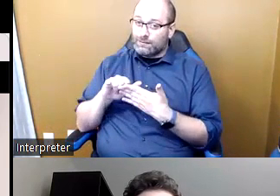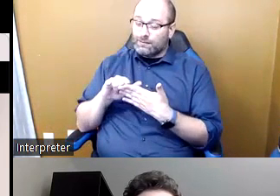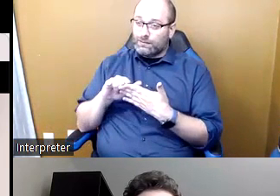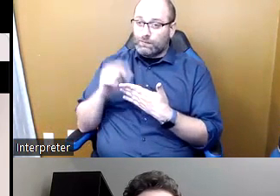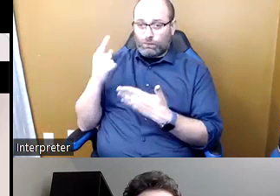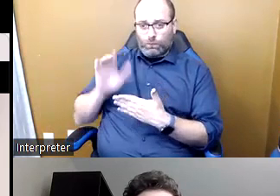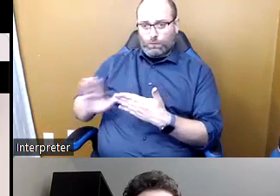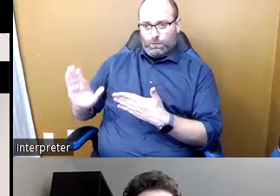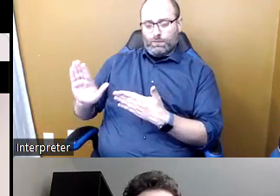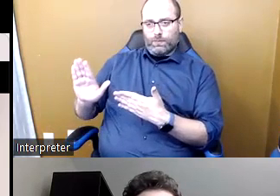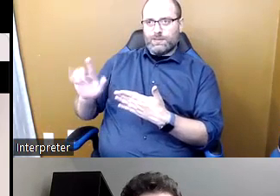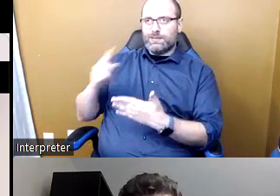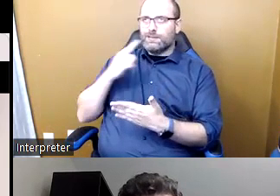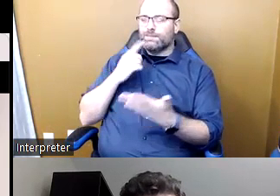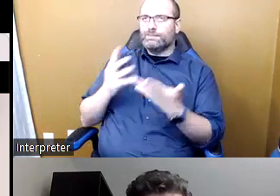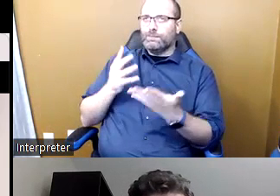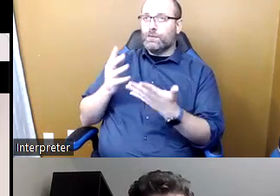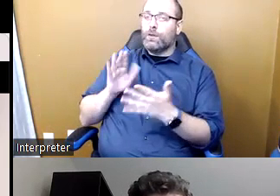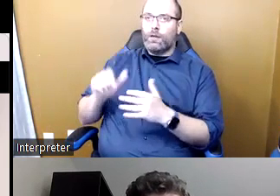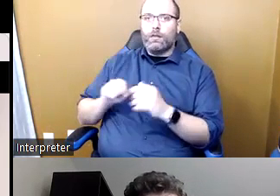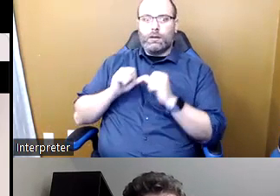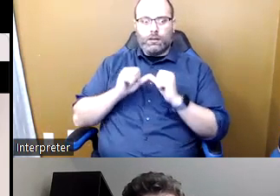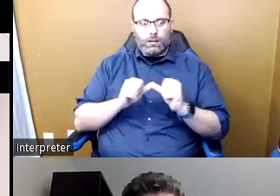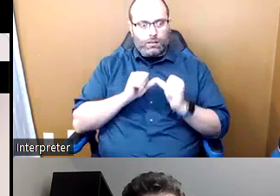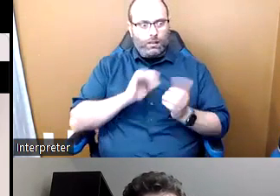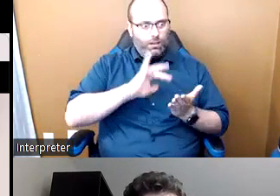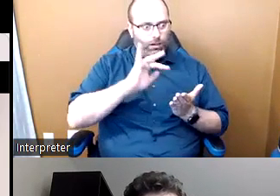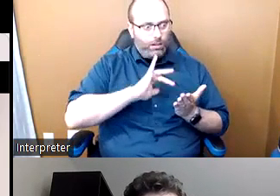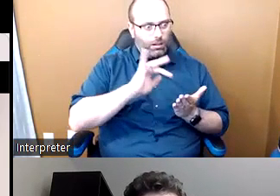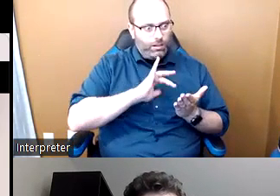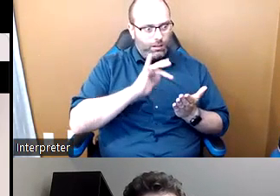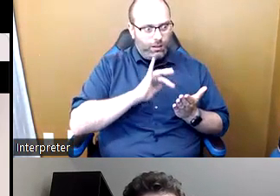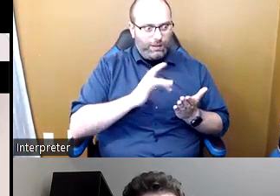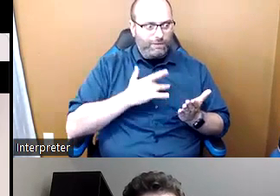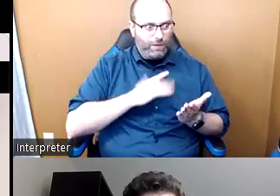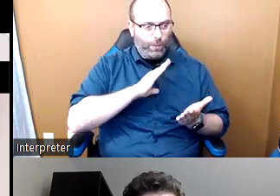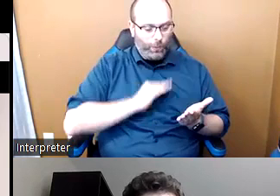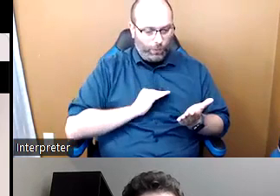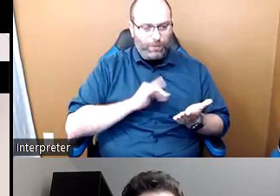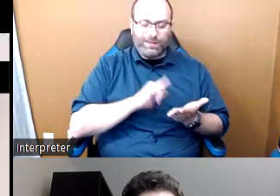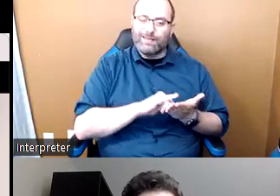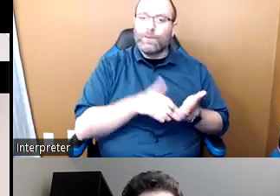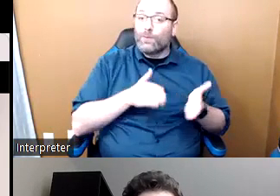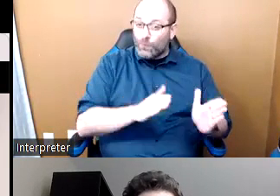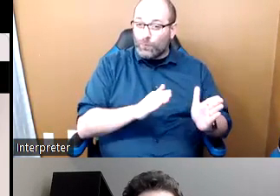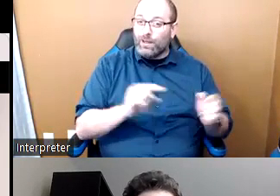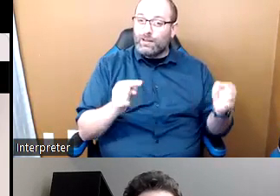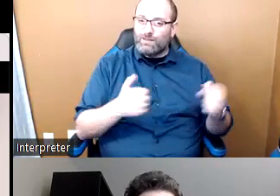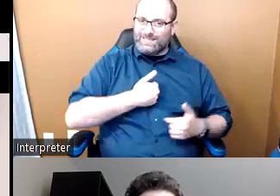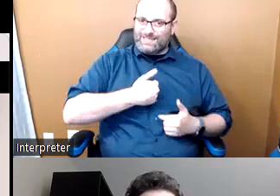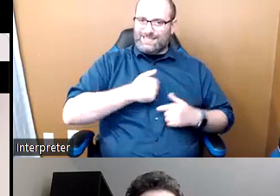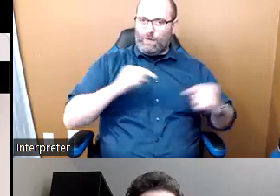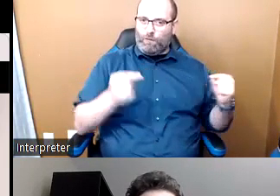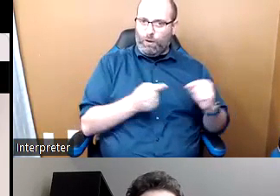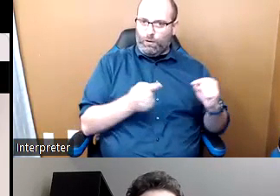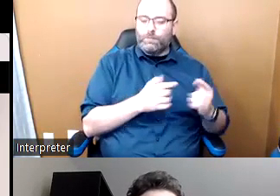like their kind of endless media consumption that made them feel worse was a form of self-harm. So kind of being able to